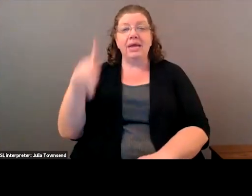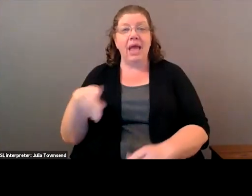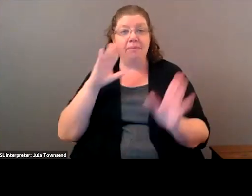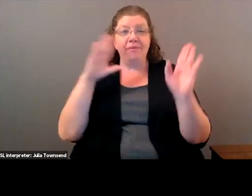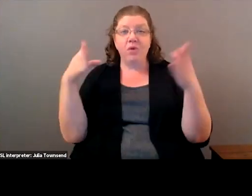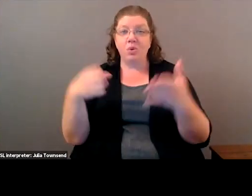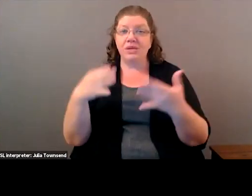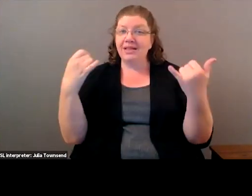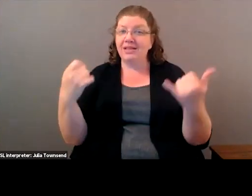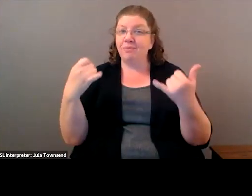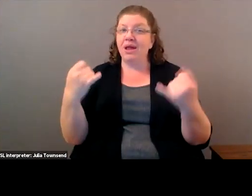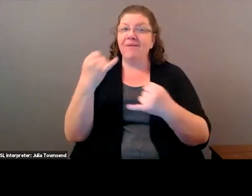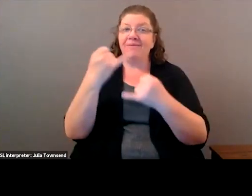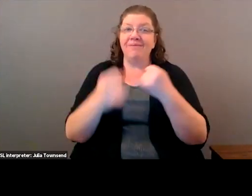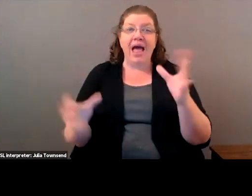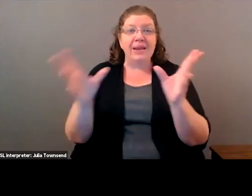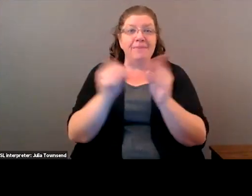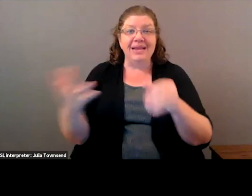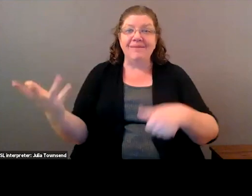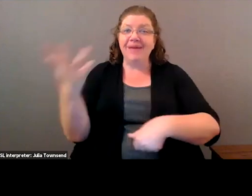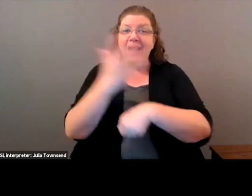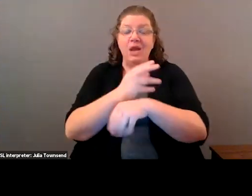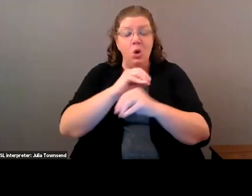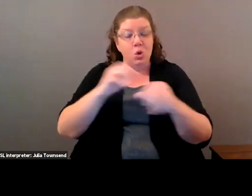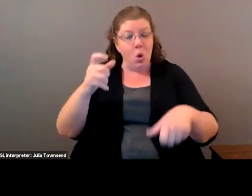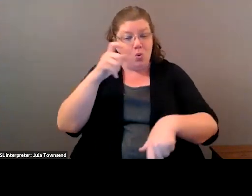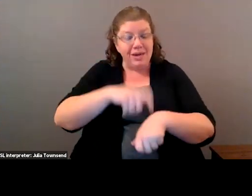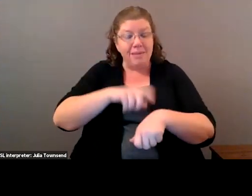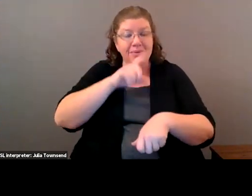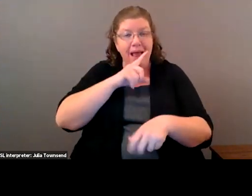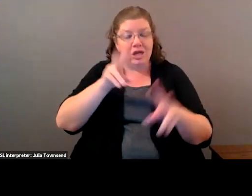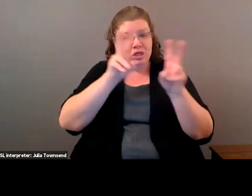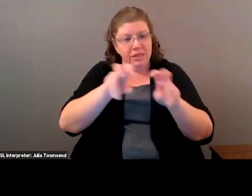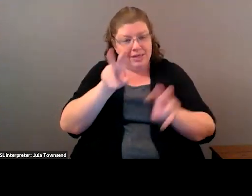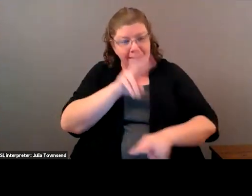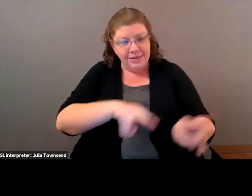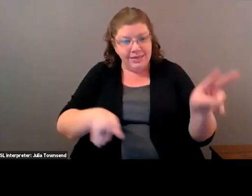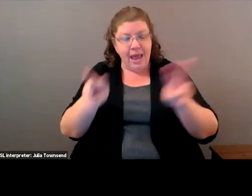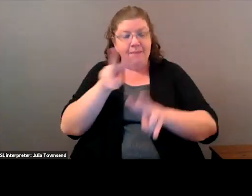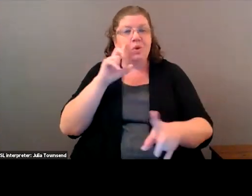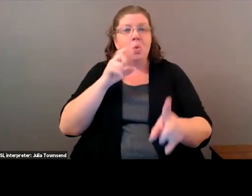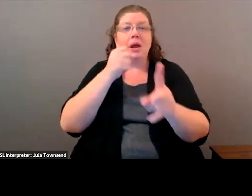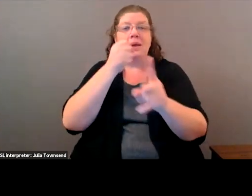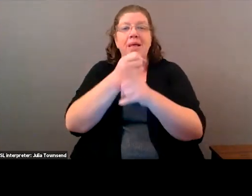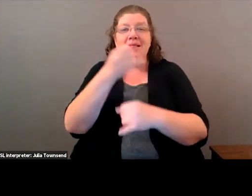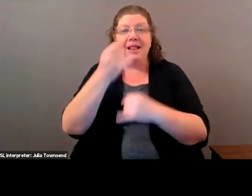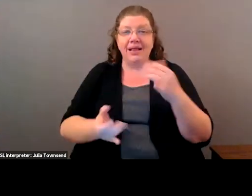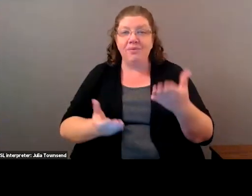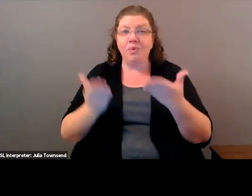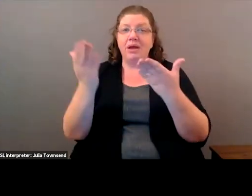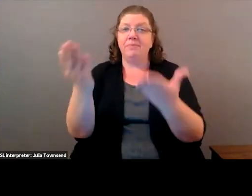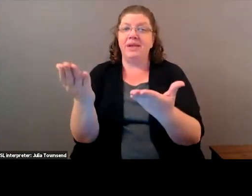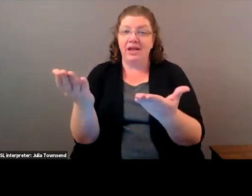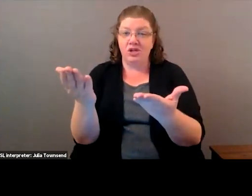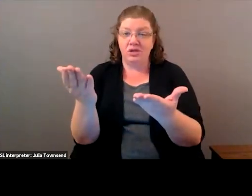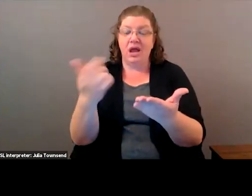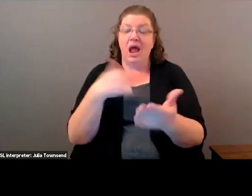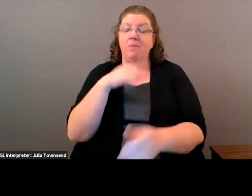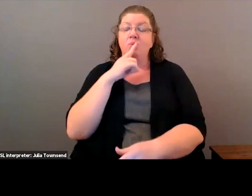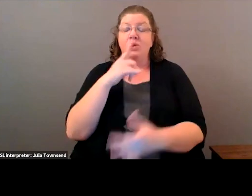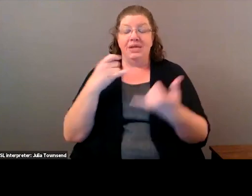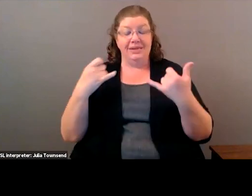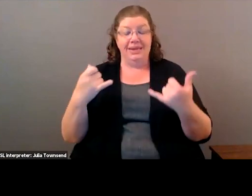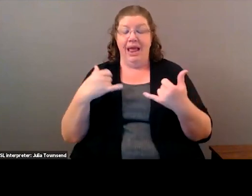point, a final meeting in 5 days with no time to actually examine or impact a final recommendation, I'm clearly not